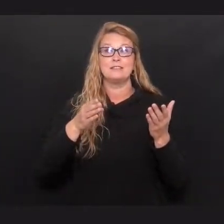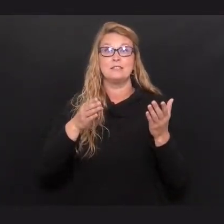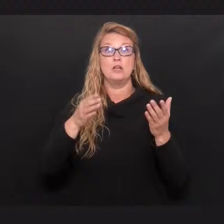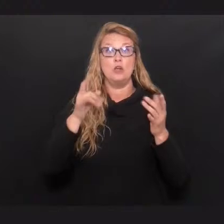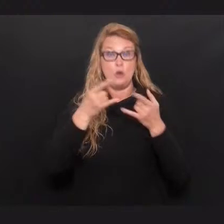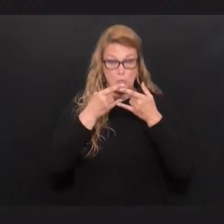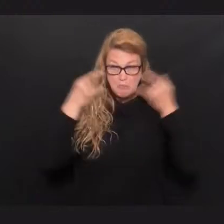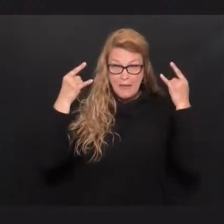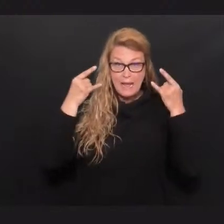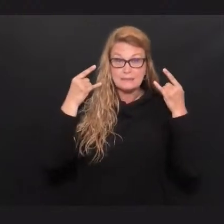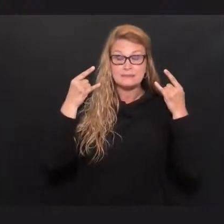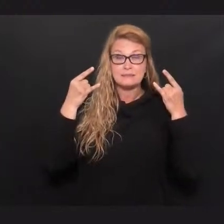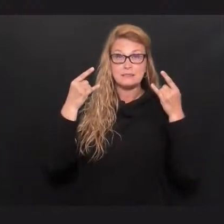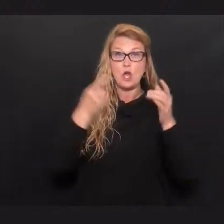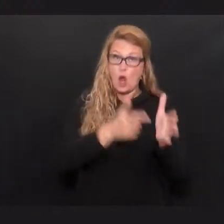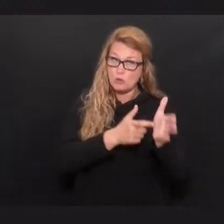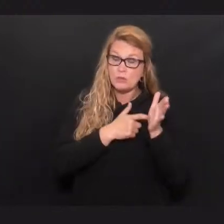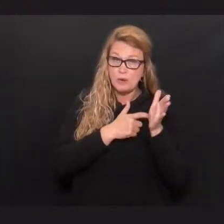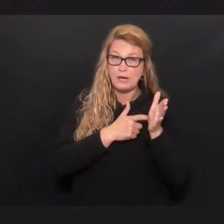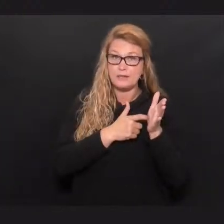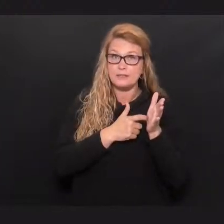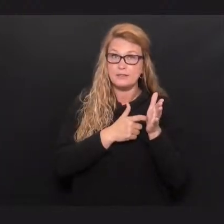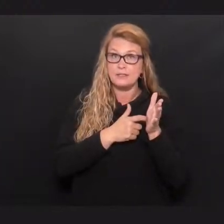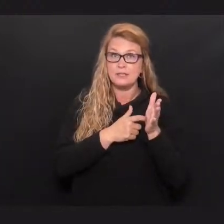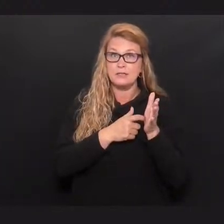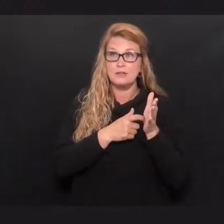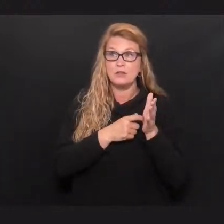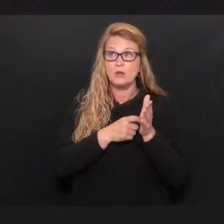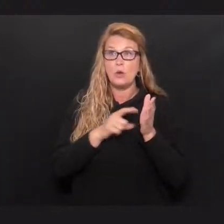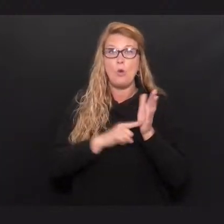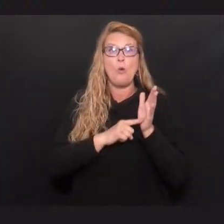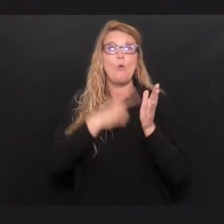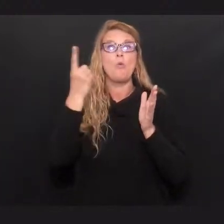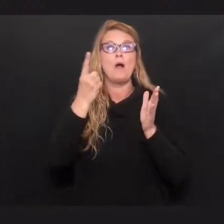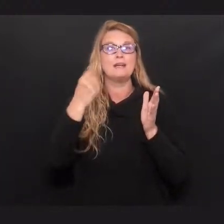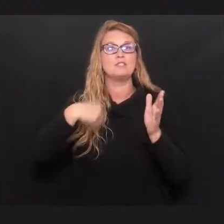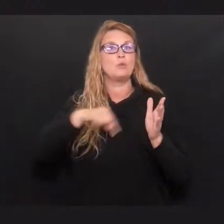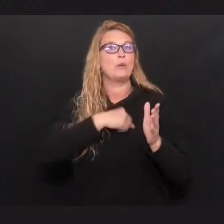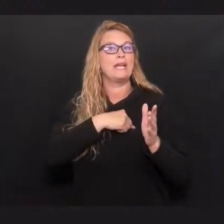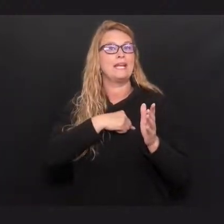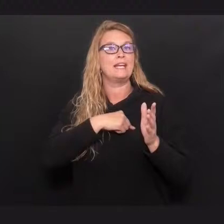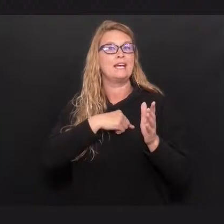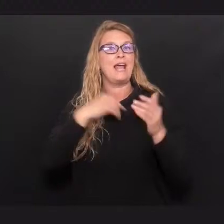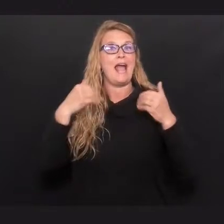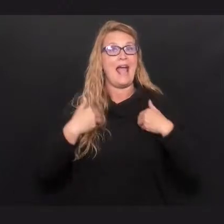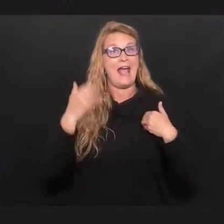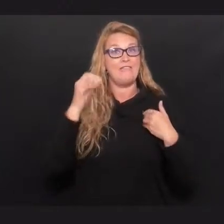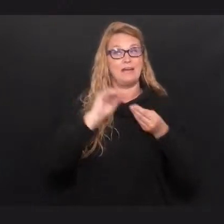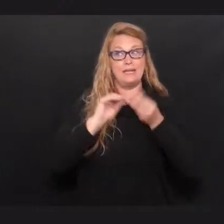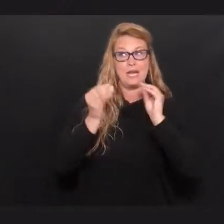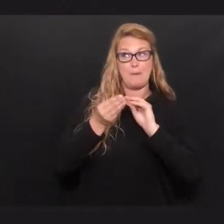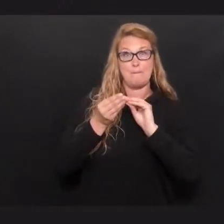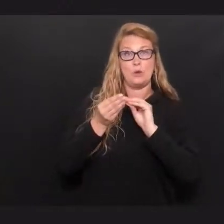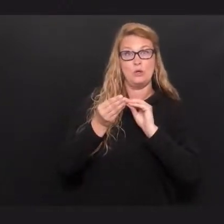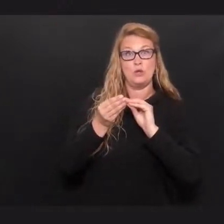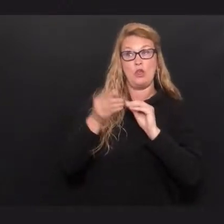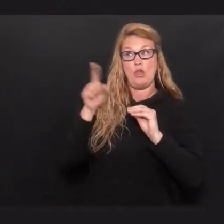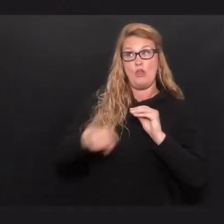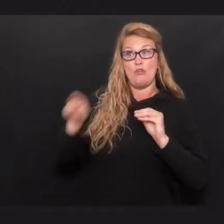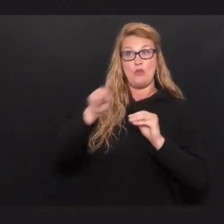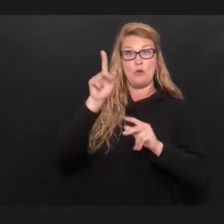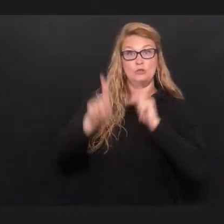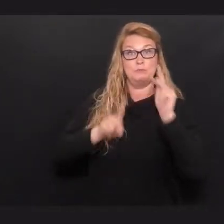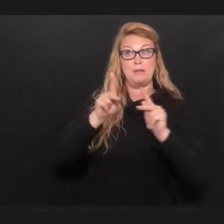complying, that once we get a vaccine, once we hit a certain number, that at least those people who are vaccinated can